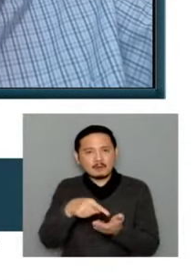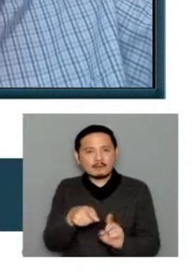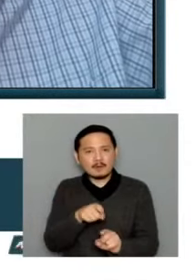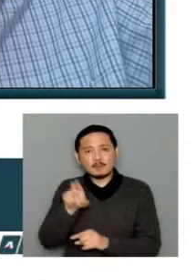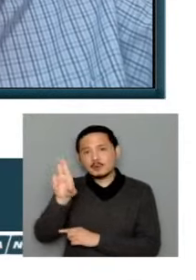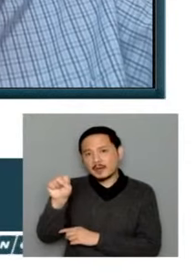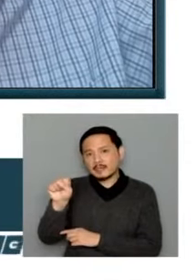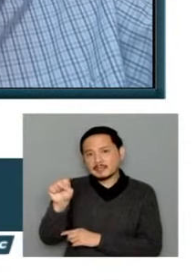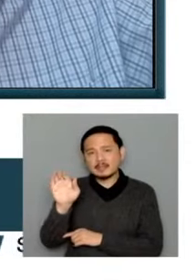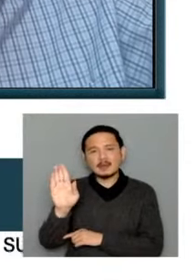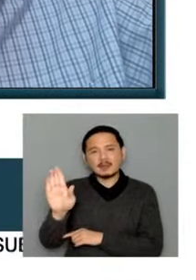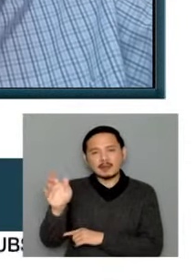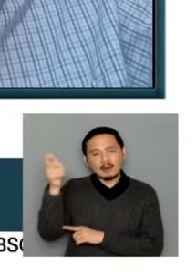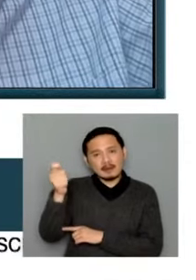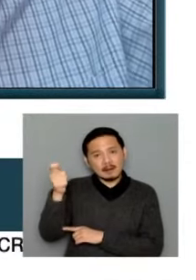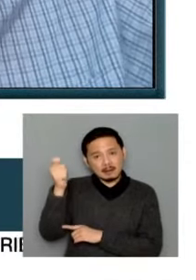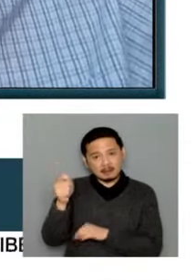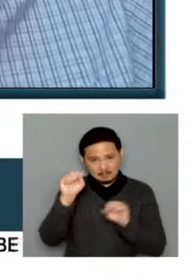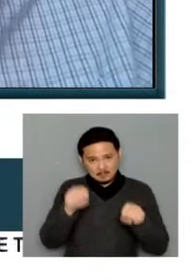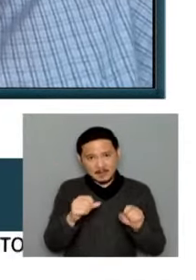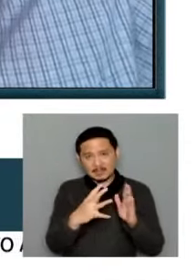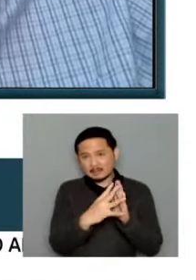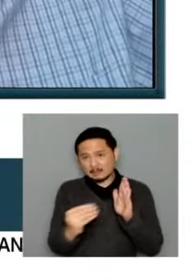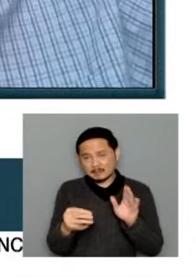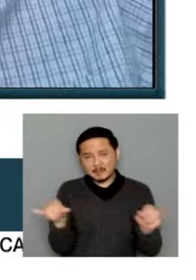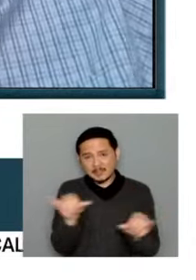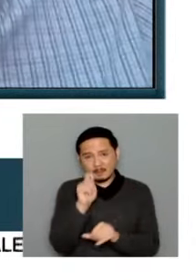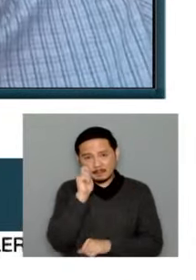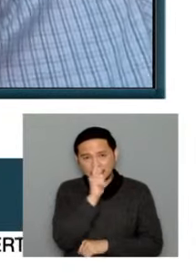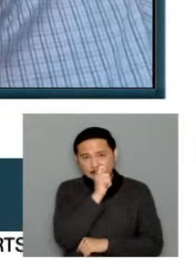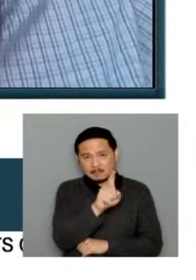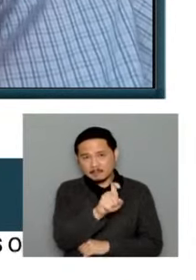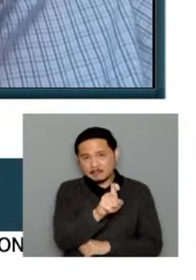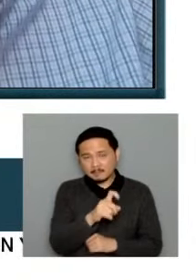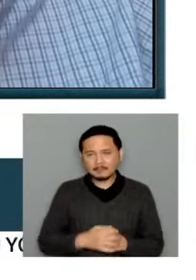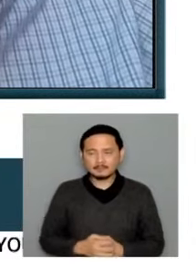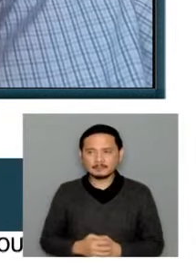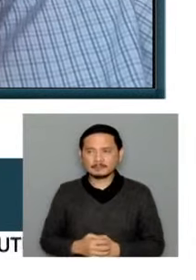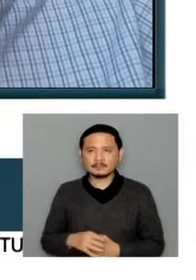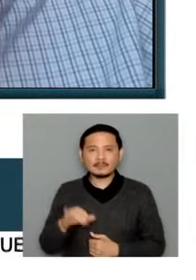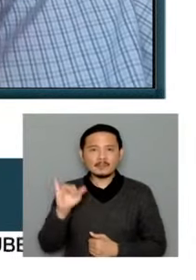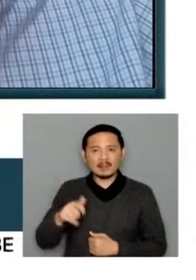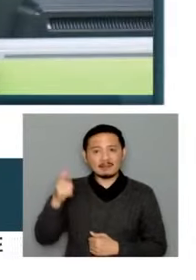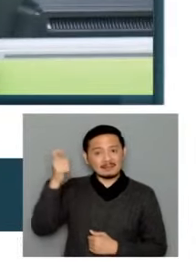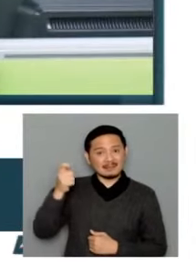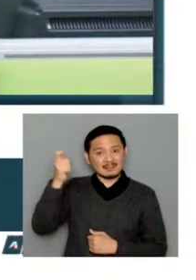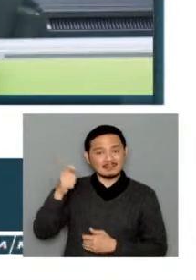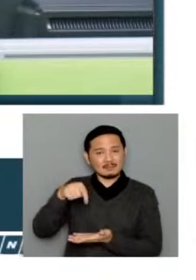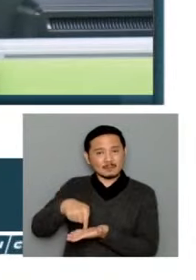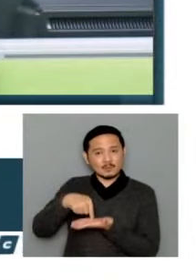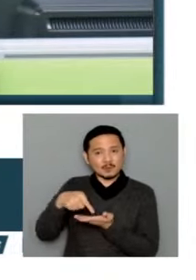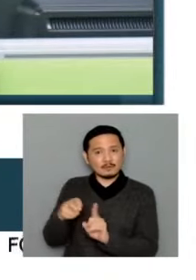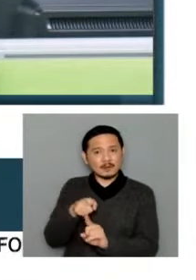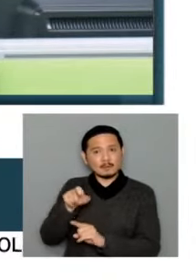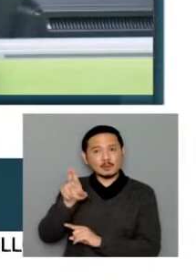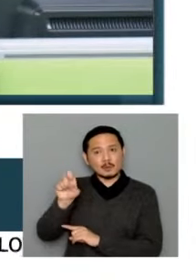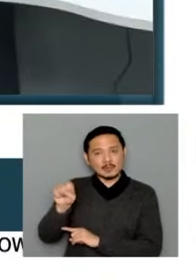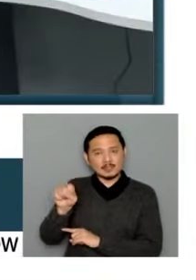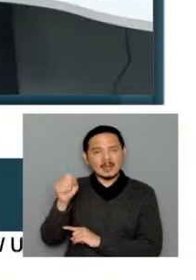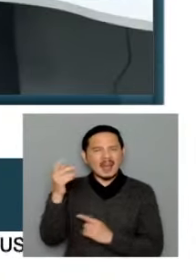of unemployment pay? Well, the unemployment model in the U.S. is really based on a huge middle